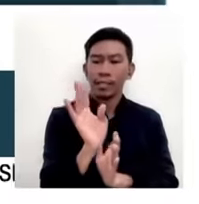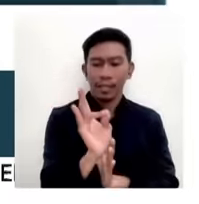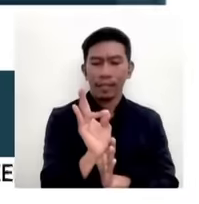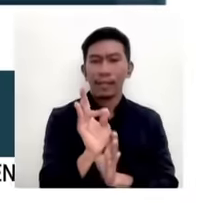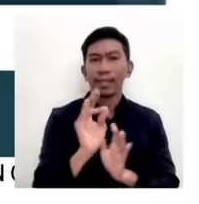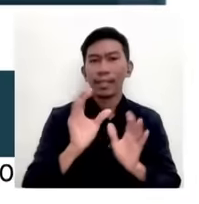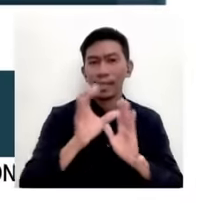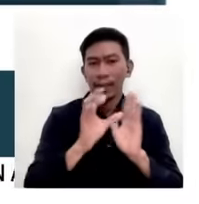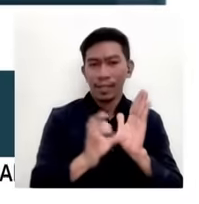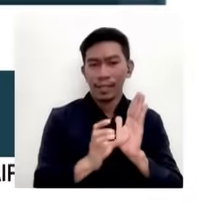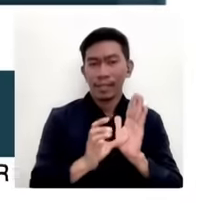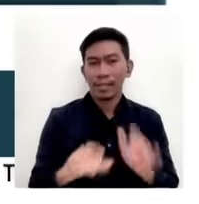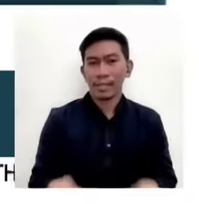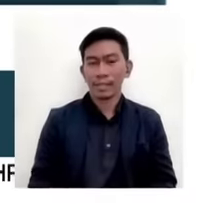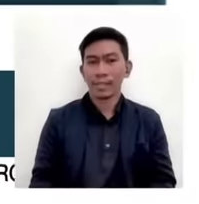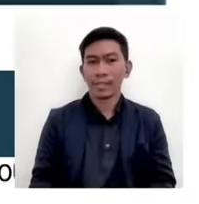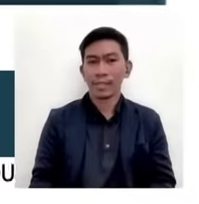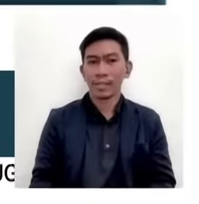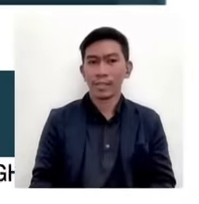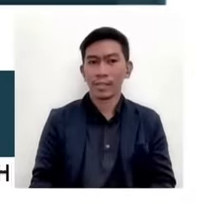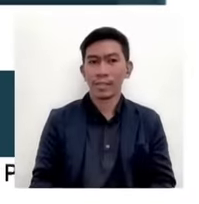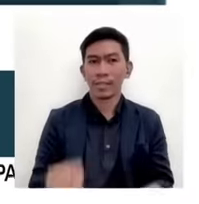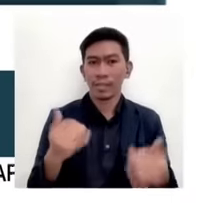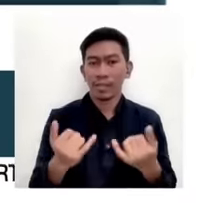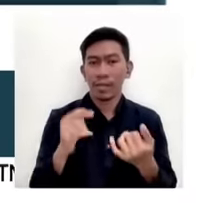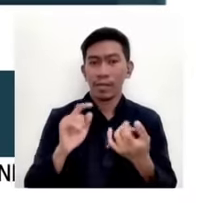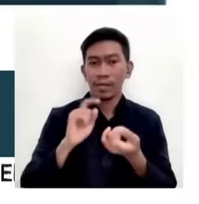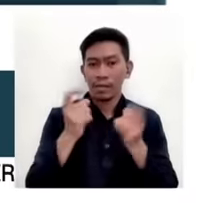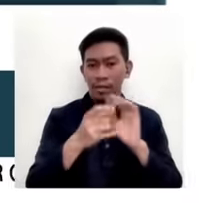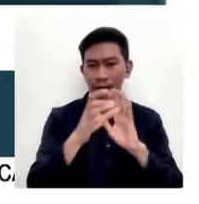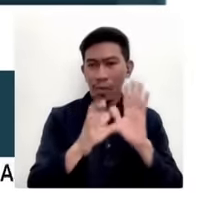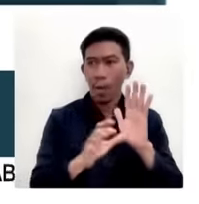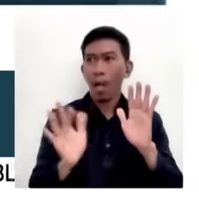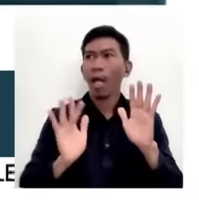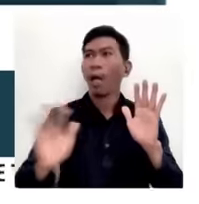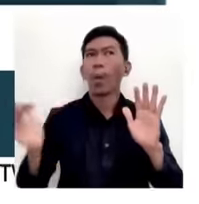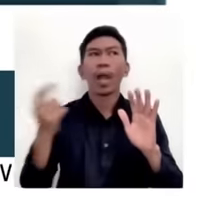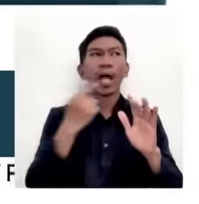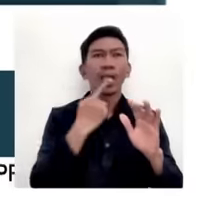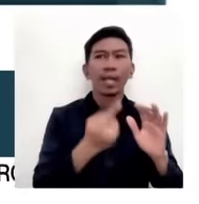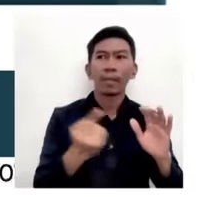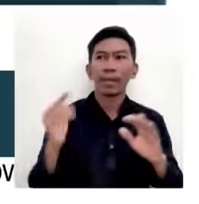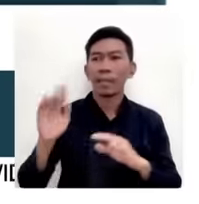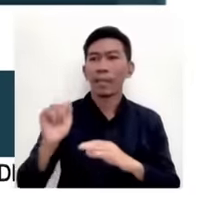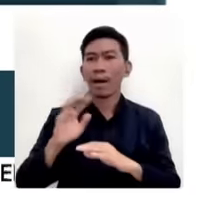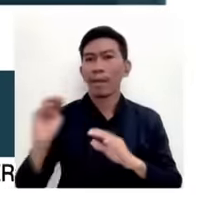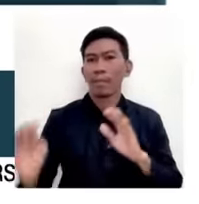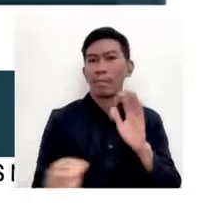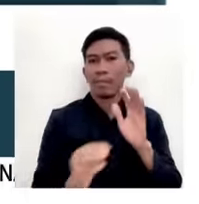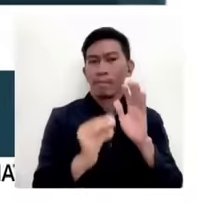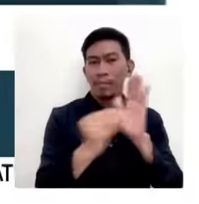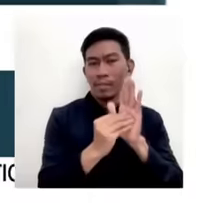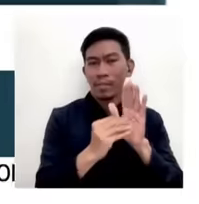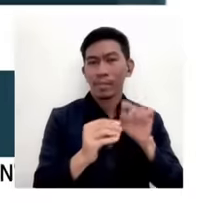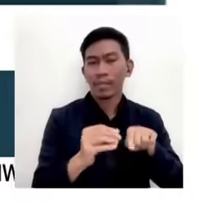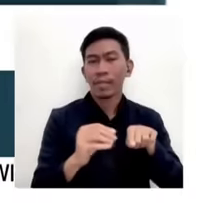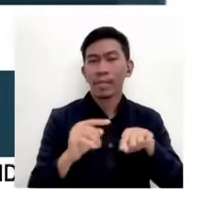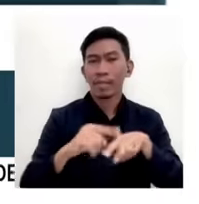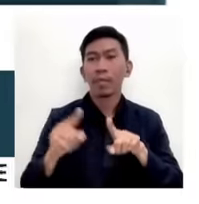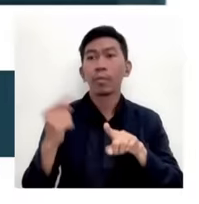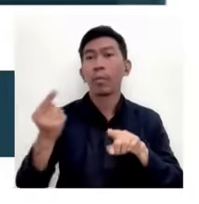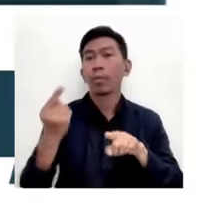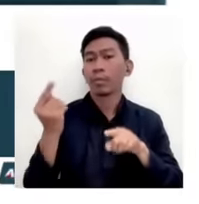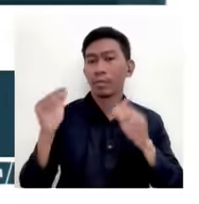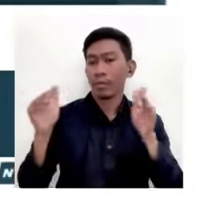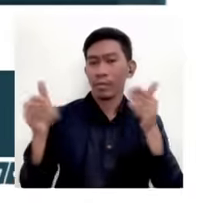Hindi ho lumalabas yan sa usapin ng charter change. Yeah, exactly. They are only talking about